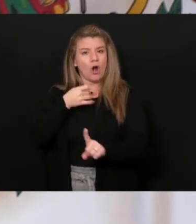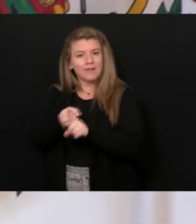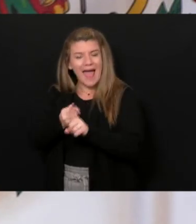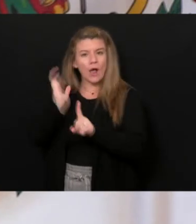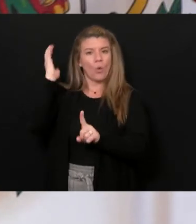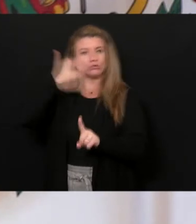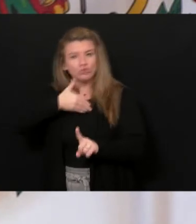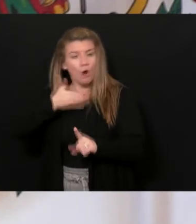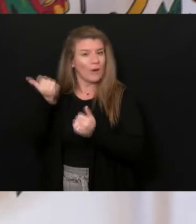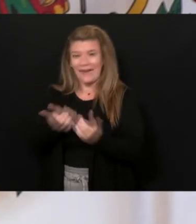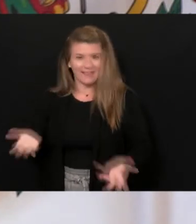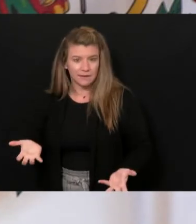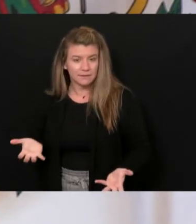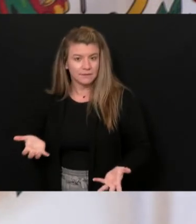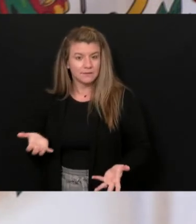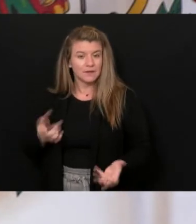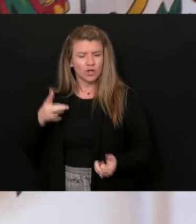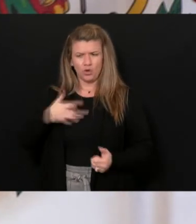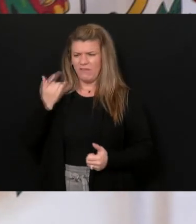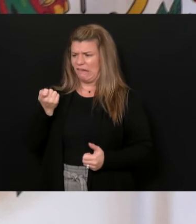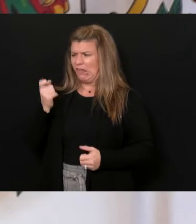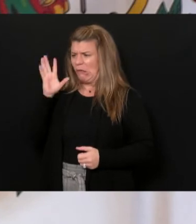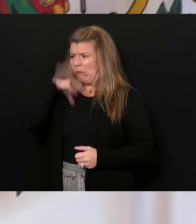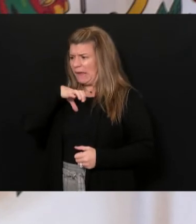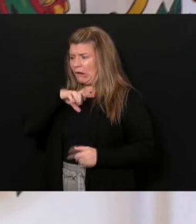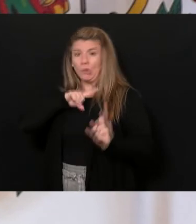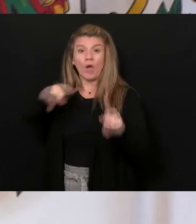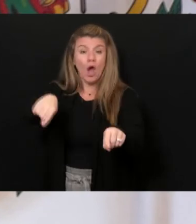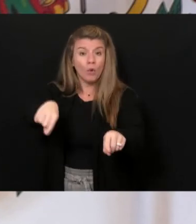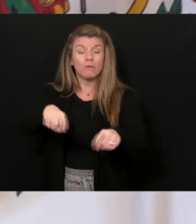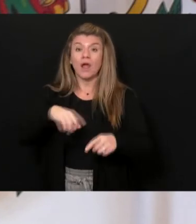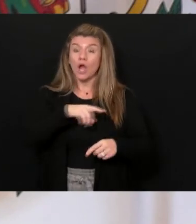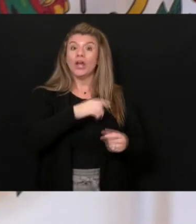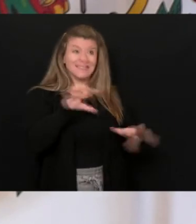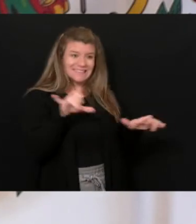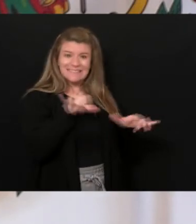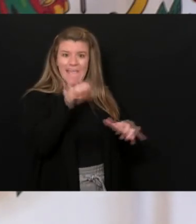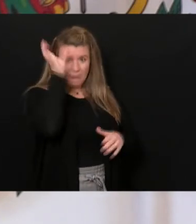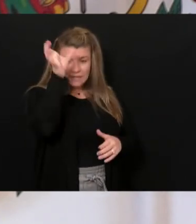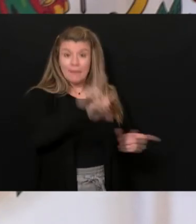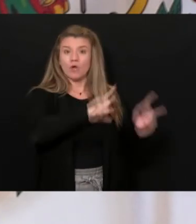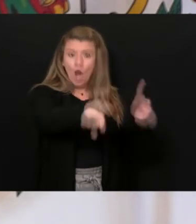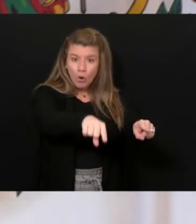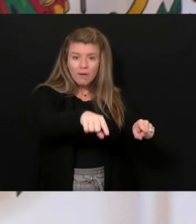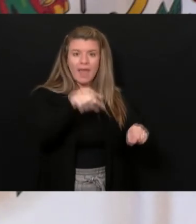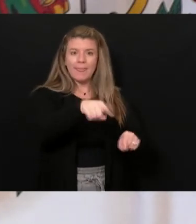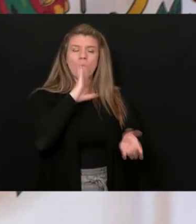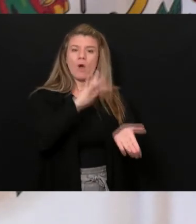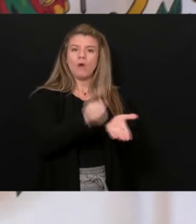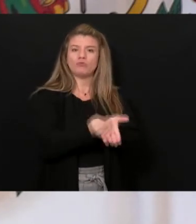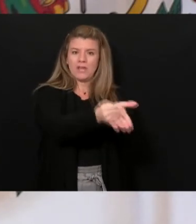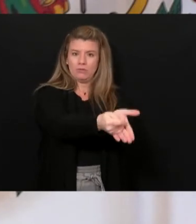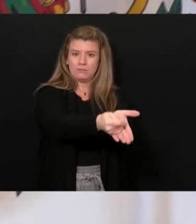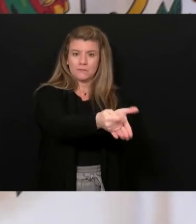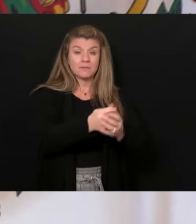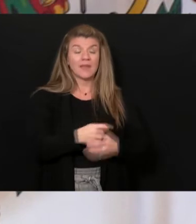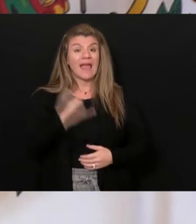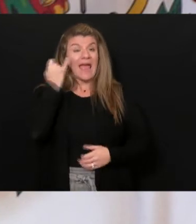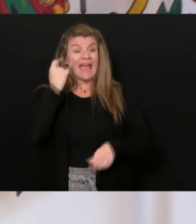point forward, the medical community will treat you. If you in fact are tested